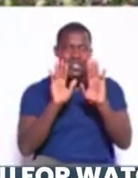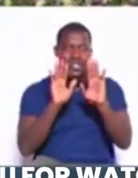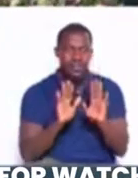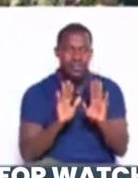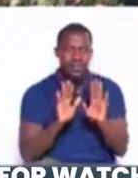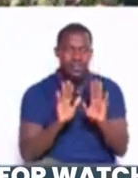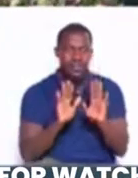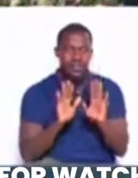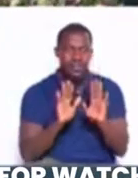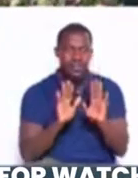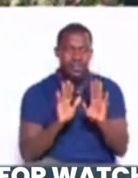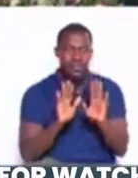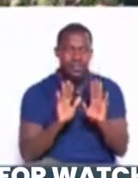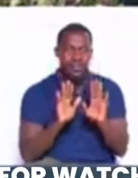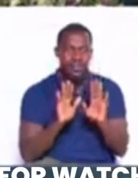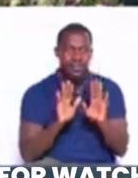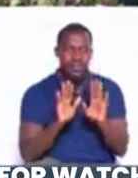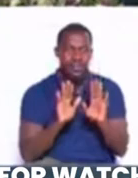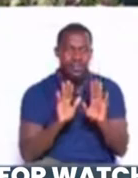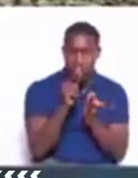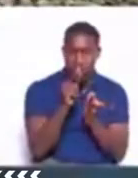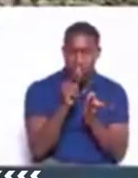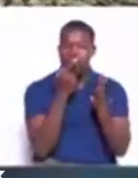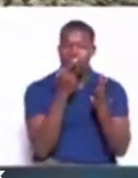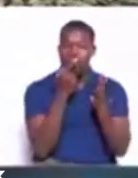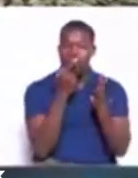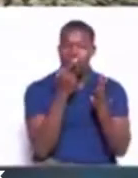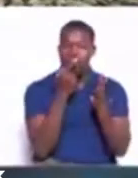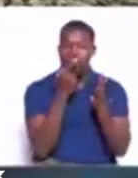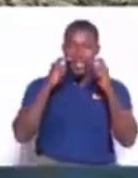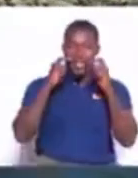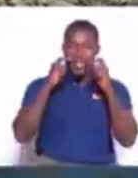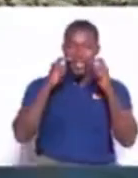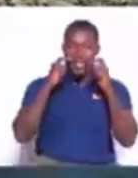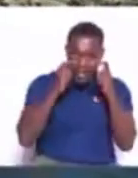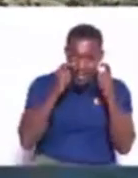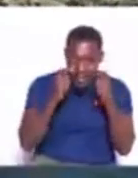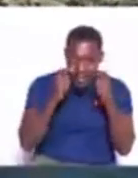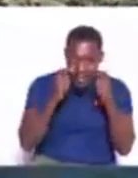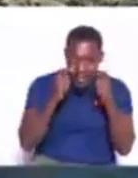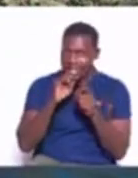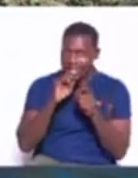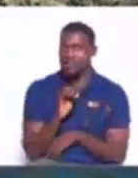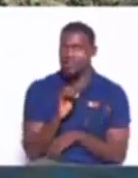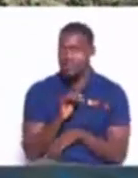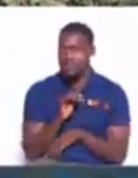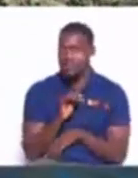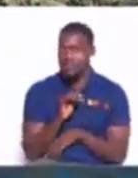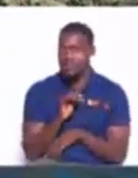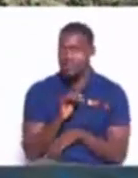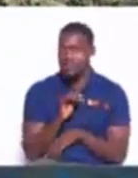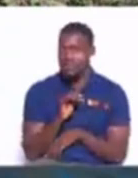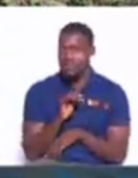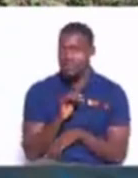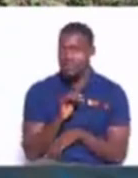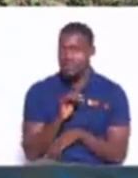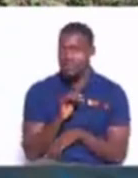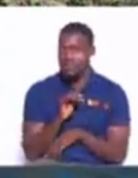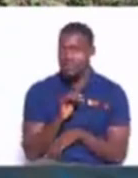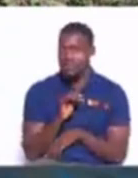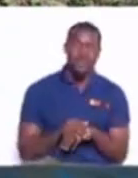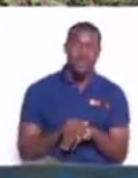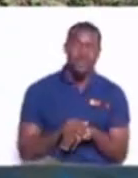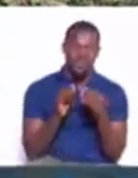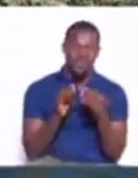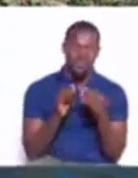the law is the knowledge of sin. Now, follow me closely. I'll give you an equation.